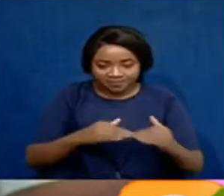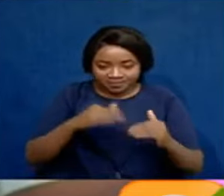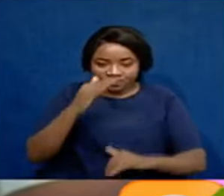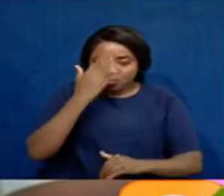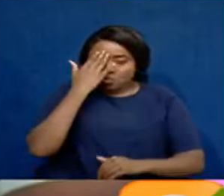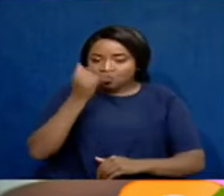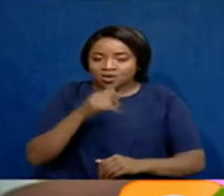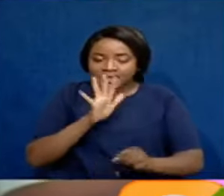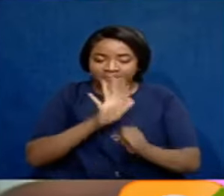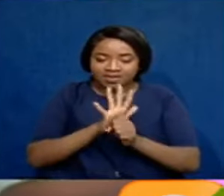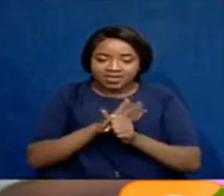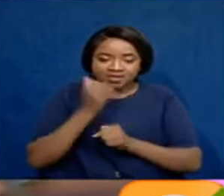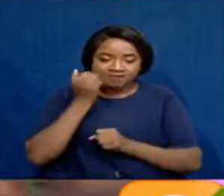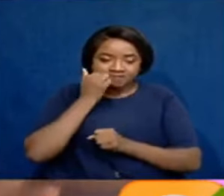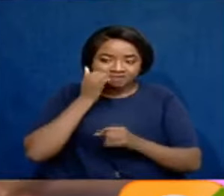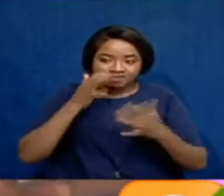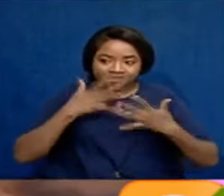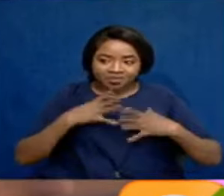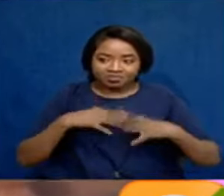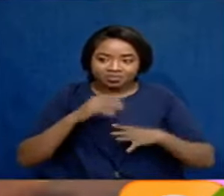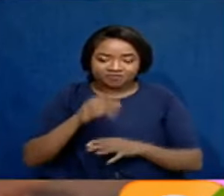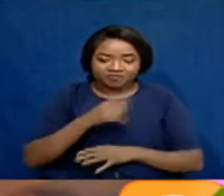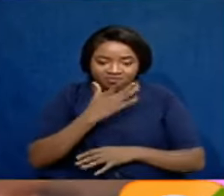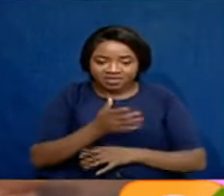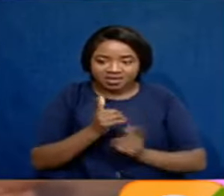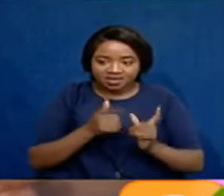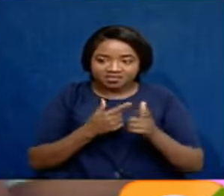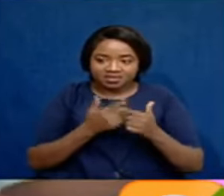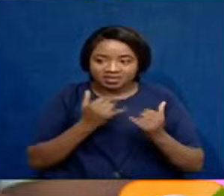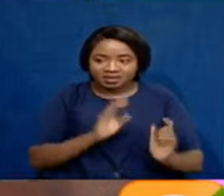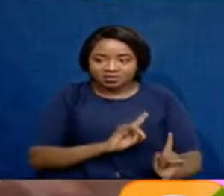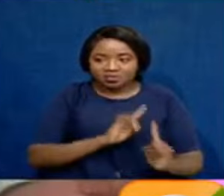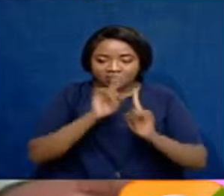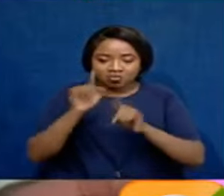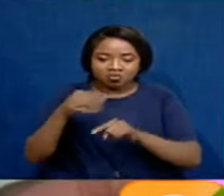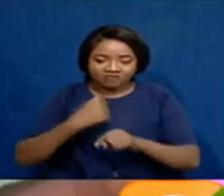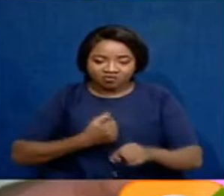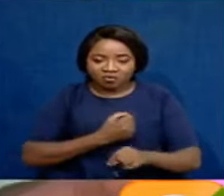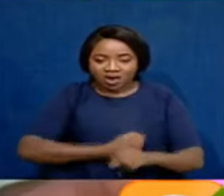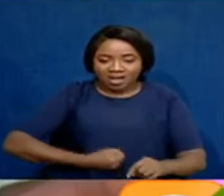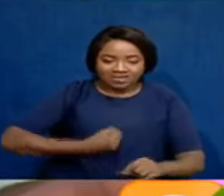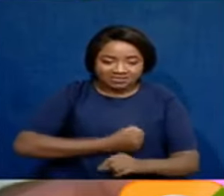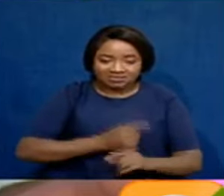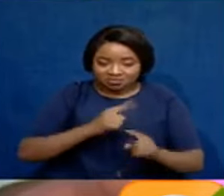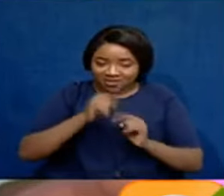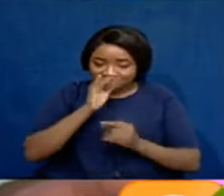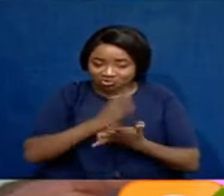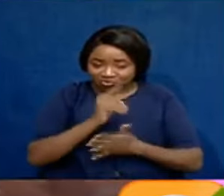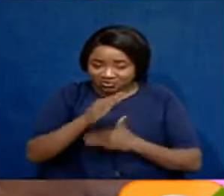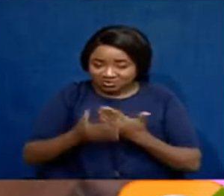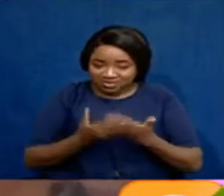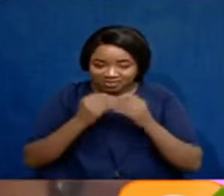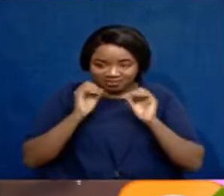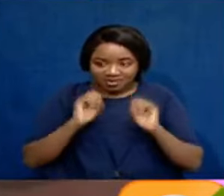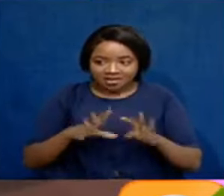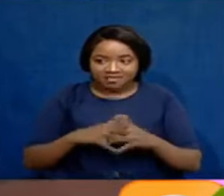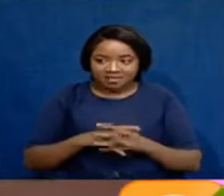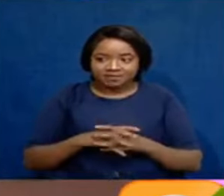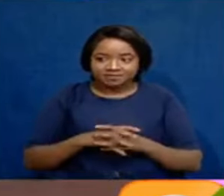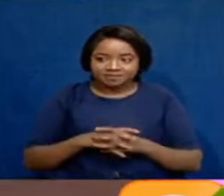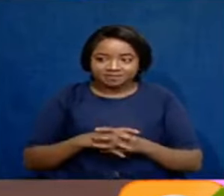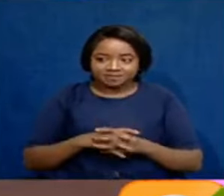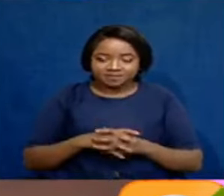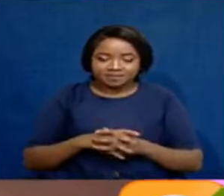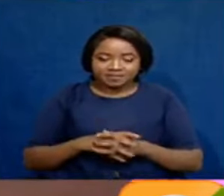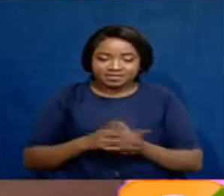for us, many patients, you know, from there they go to an ultrasound. An ultrasound that is not helpful at all. Mm-hmm. They spend the little